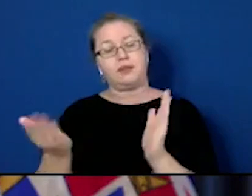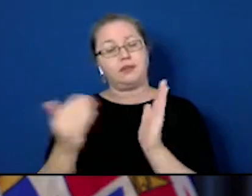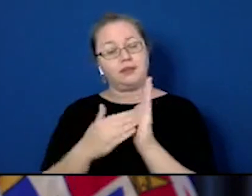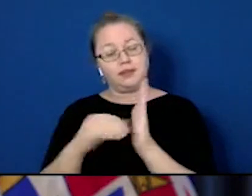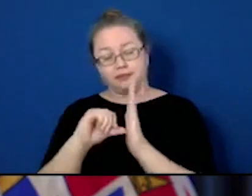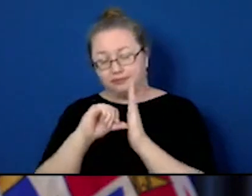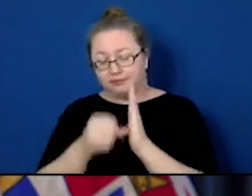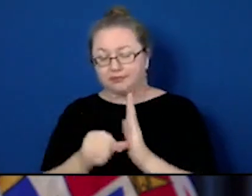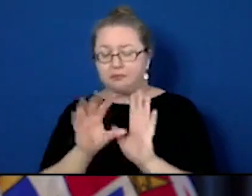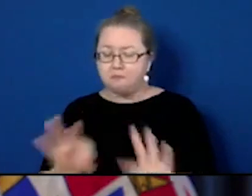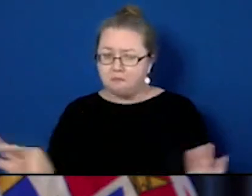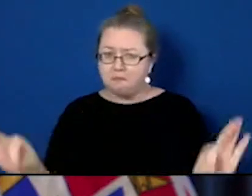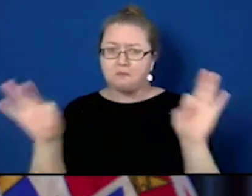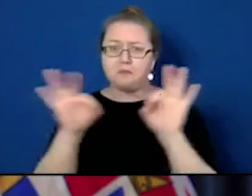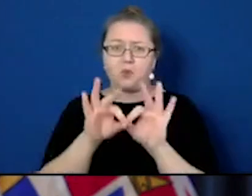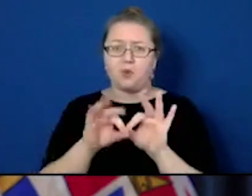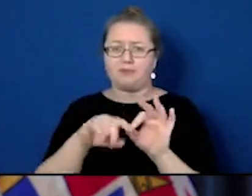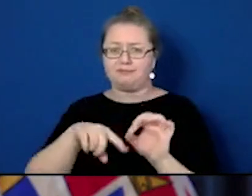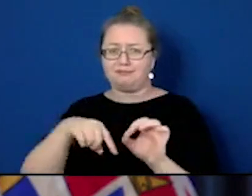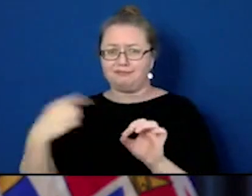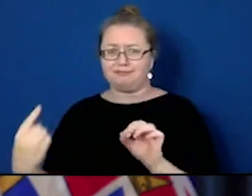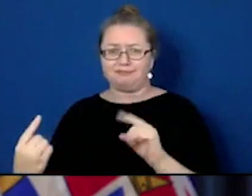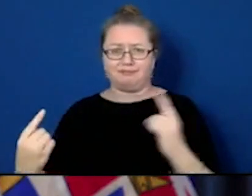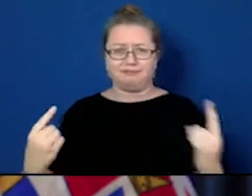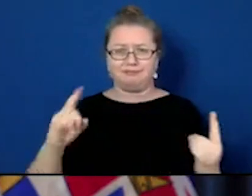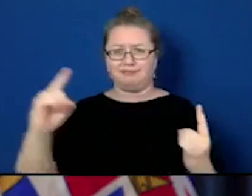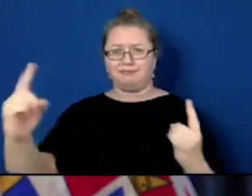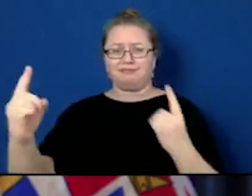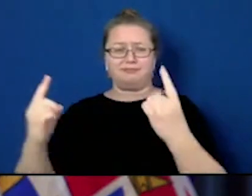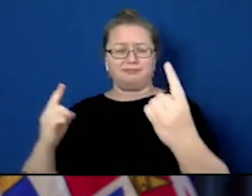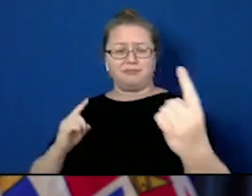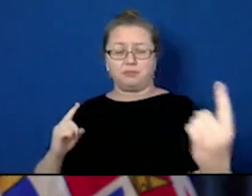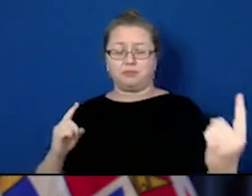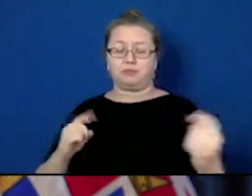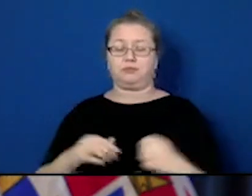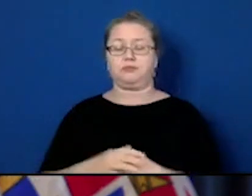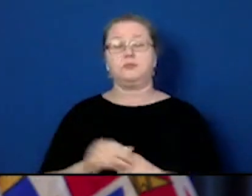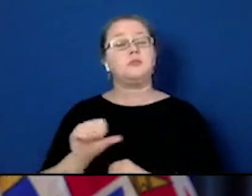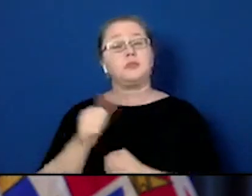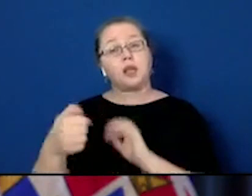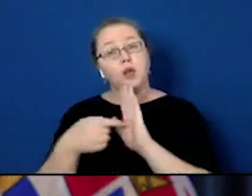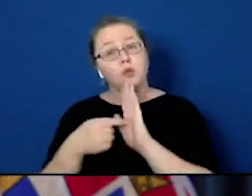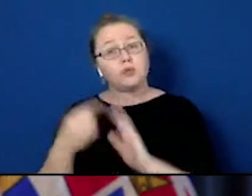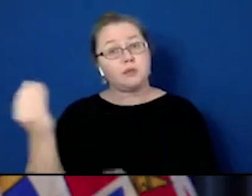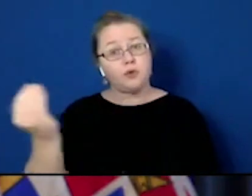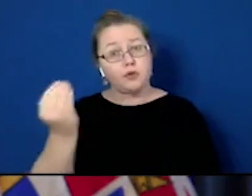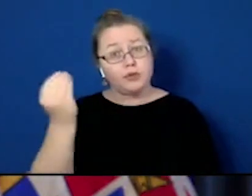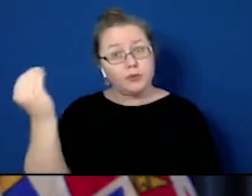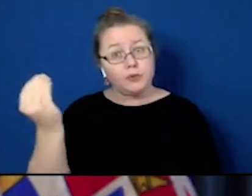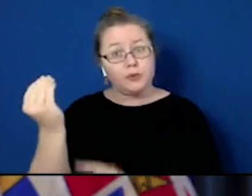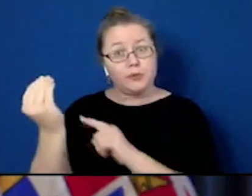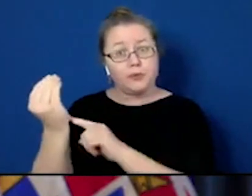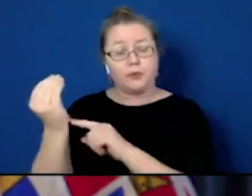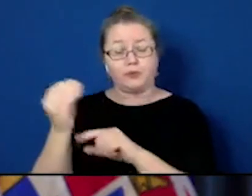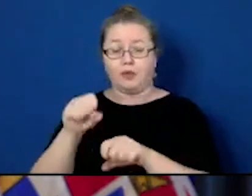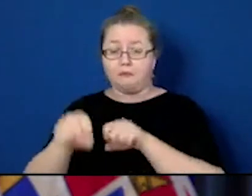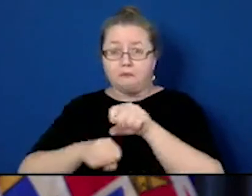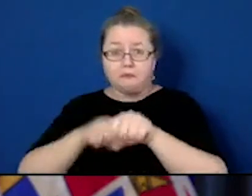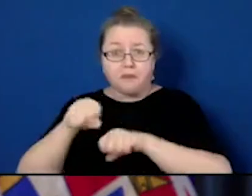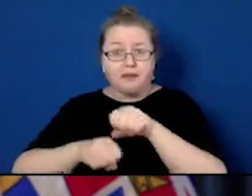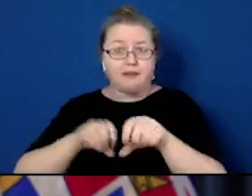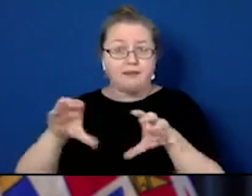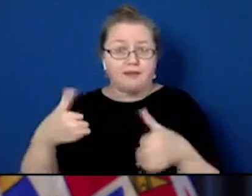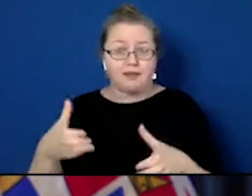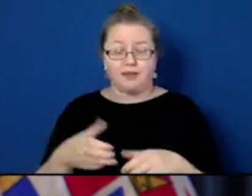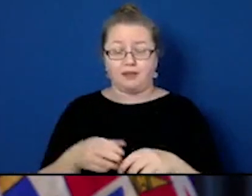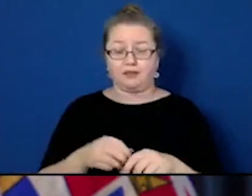those situations. We've heard about the spin class in Ontario where 60-some people were infected.